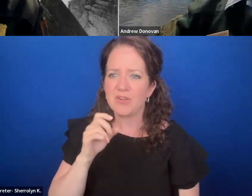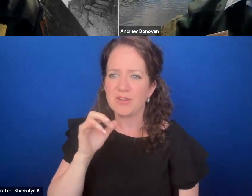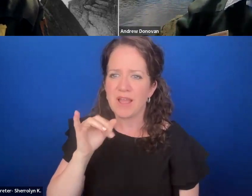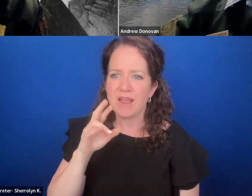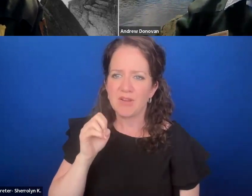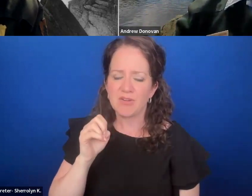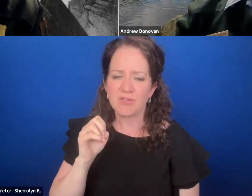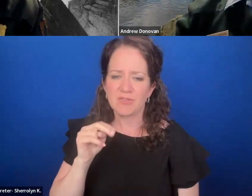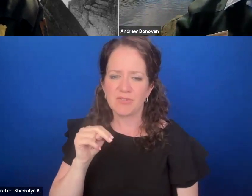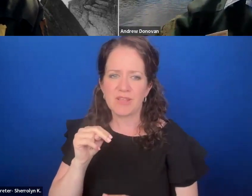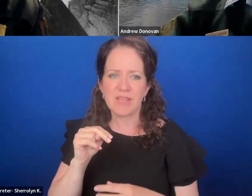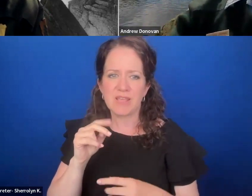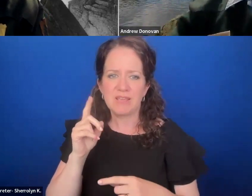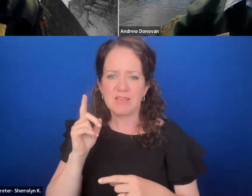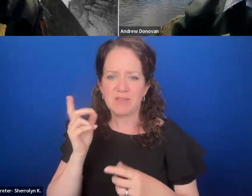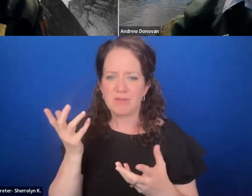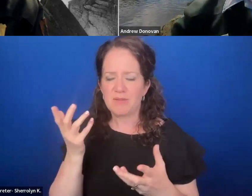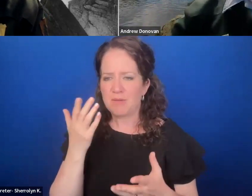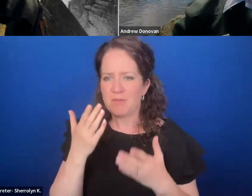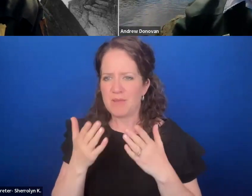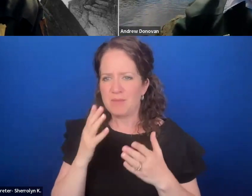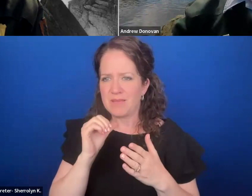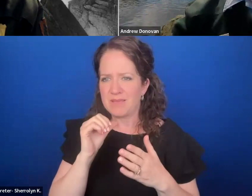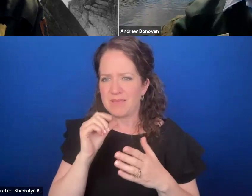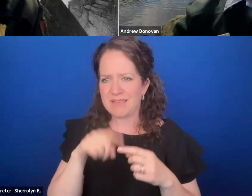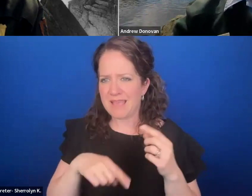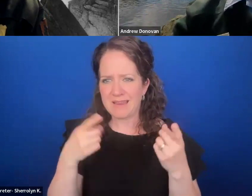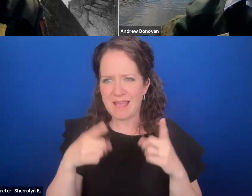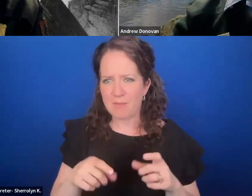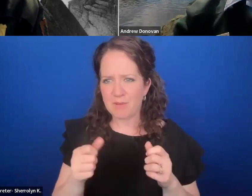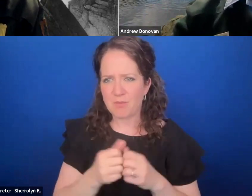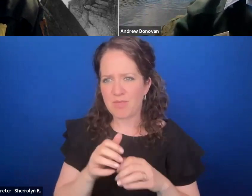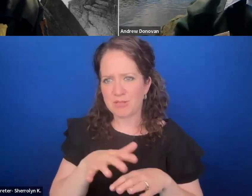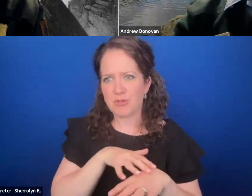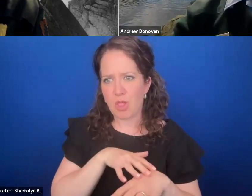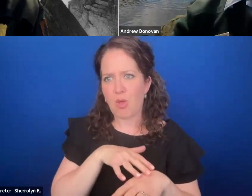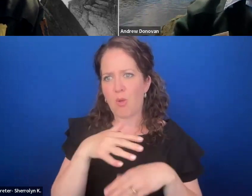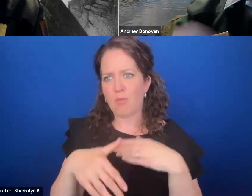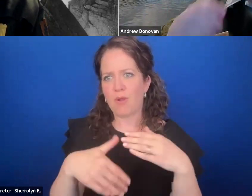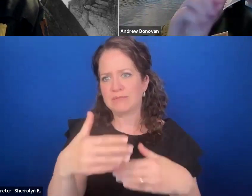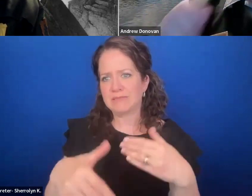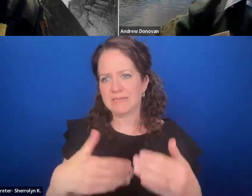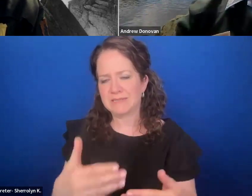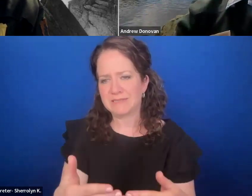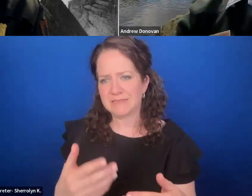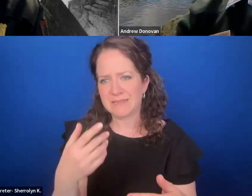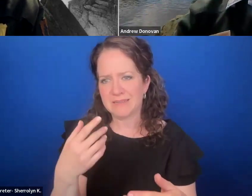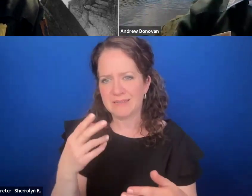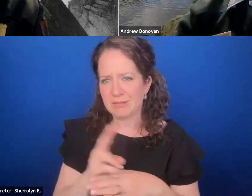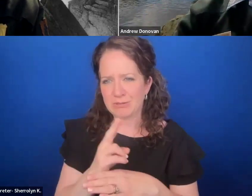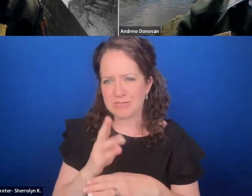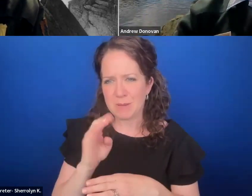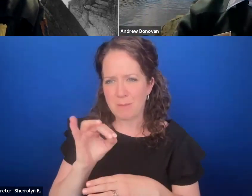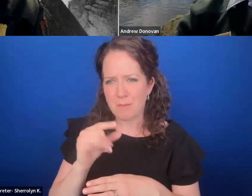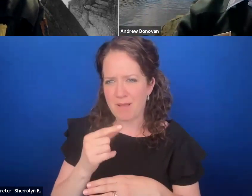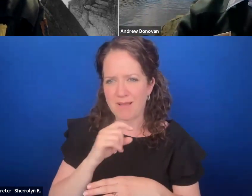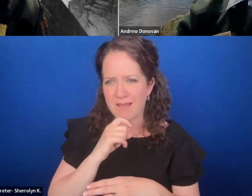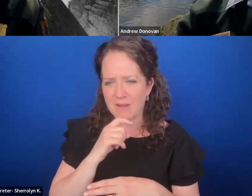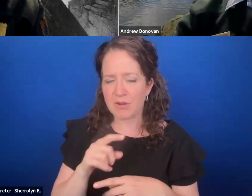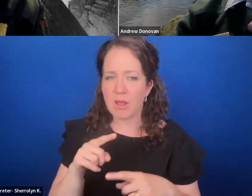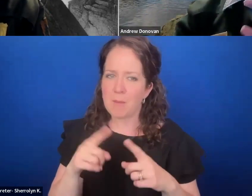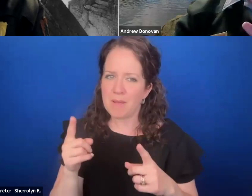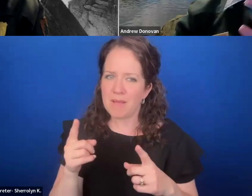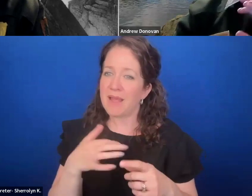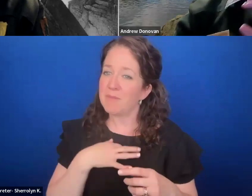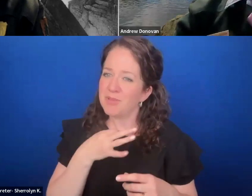iron and this sort of slower process. But an exact time, I'd be curious. I have to do some more